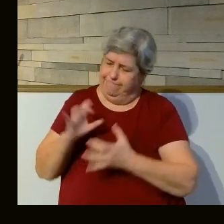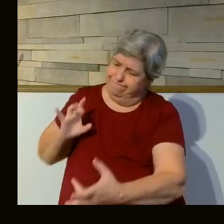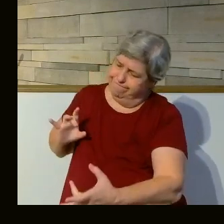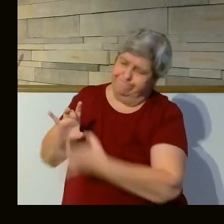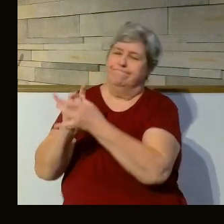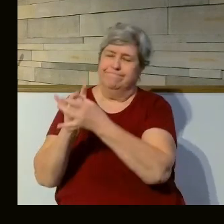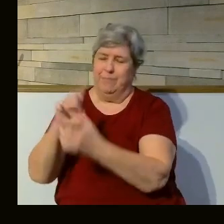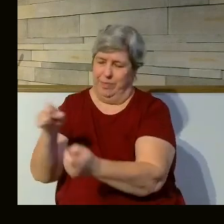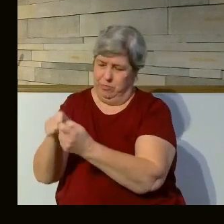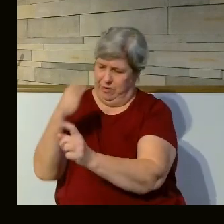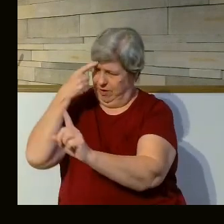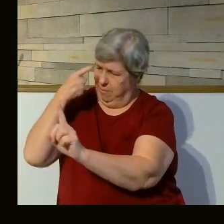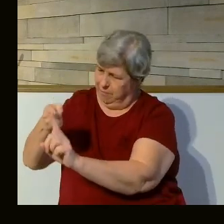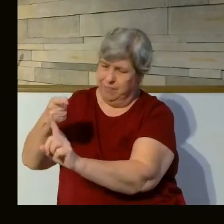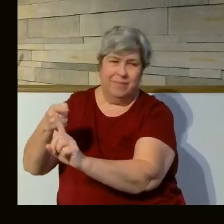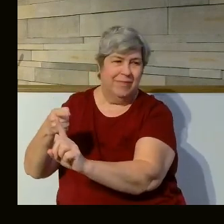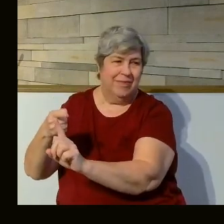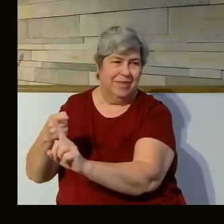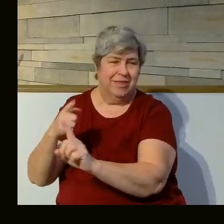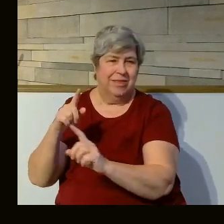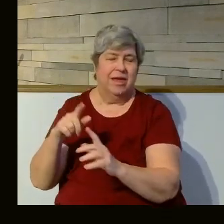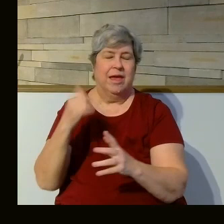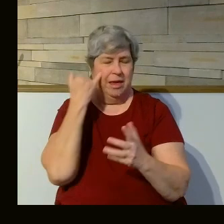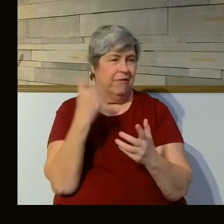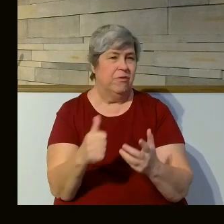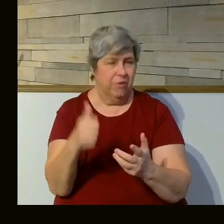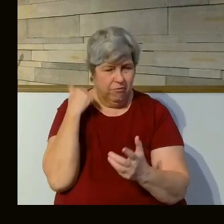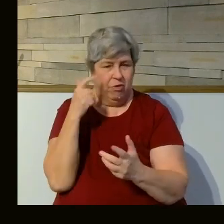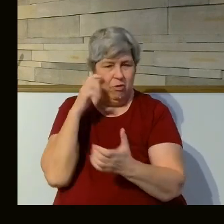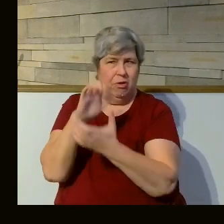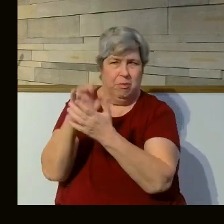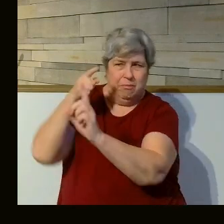to go with it, you have to believe something. And if you don't,